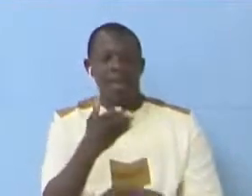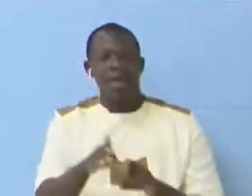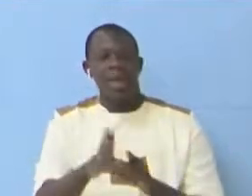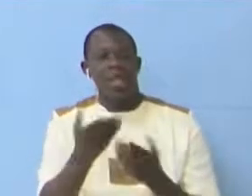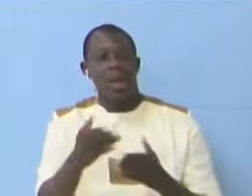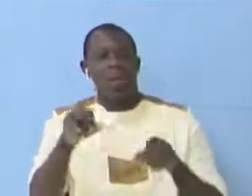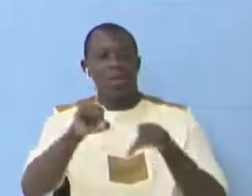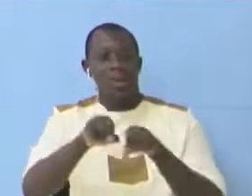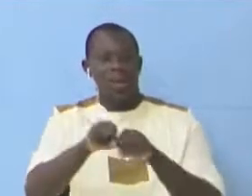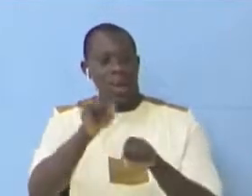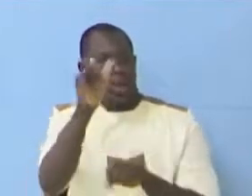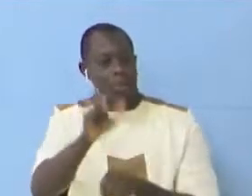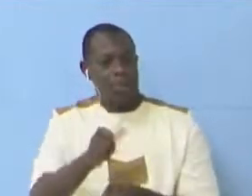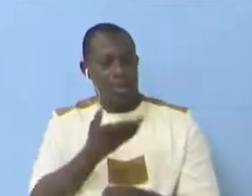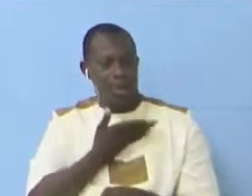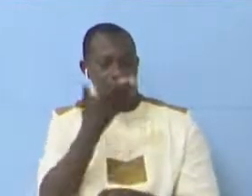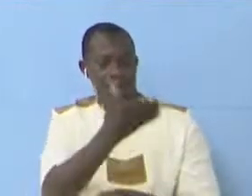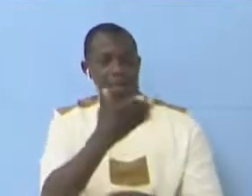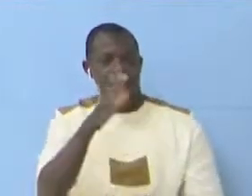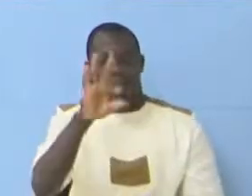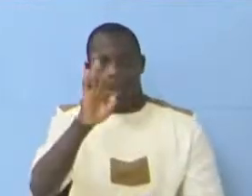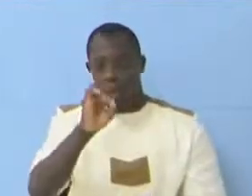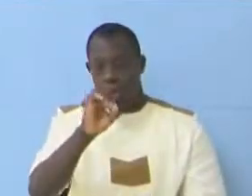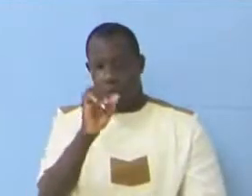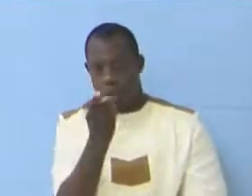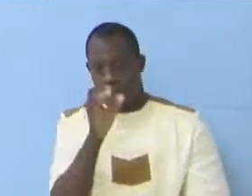be Exhibit 2,000.